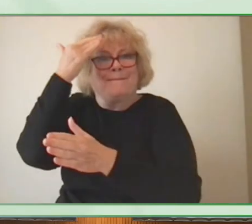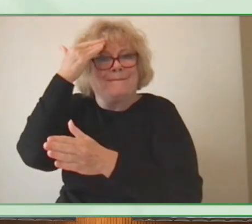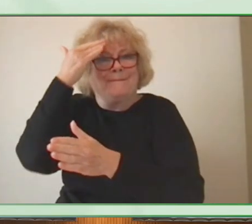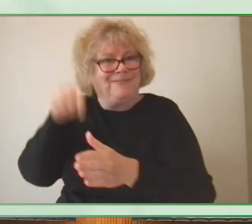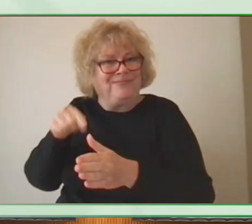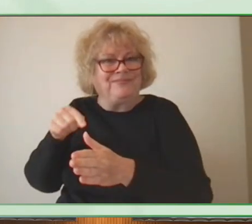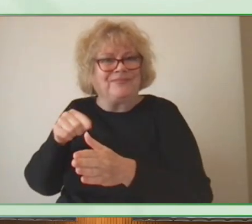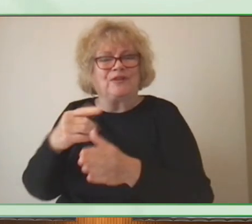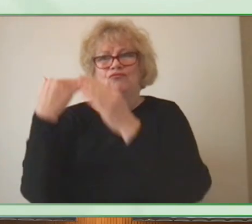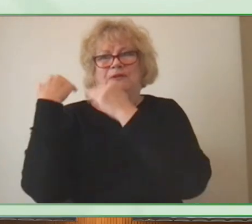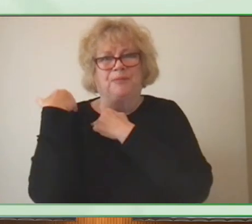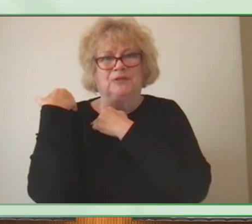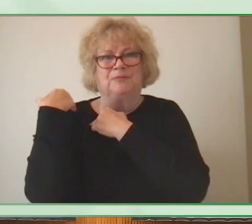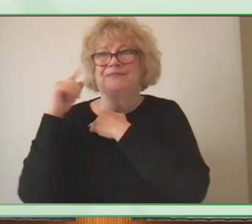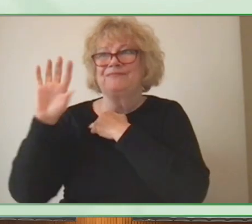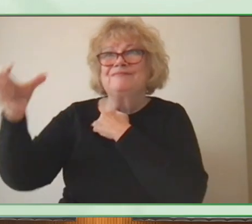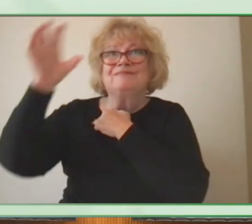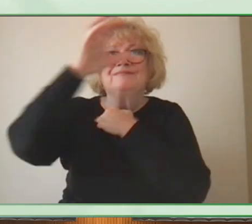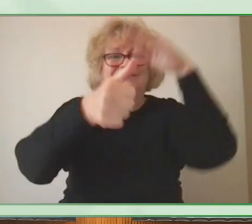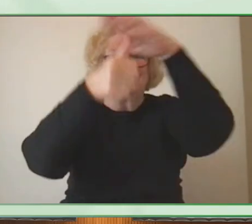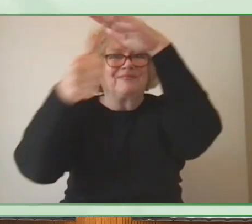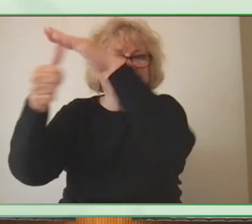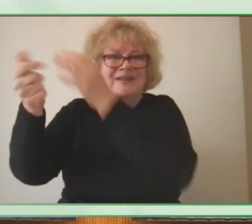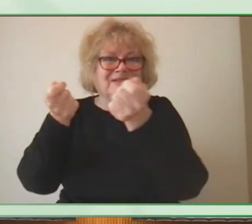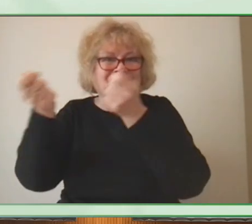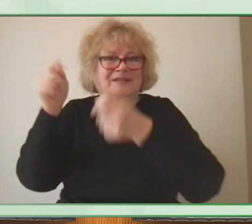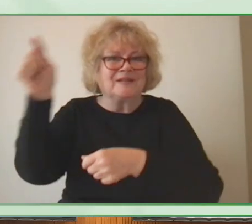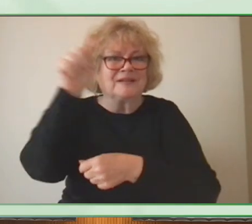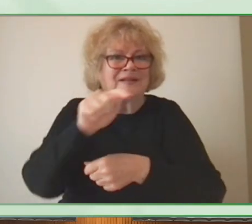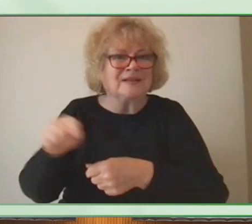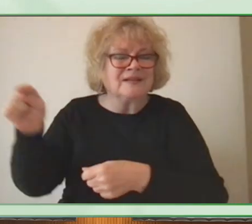of such program, development, planning,